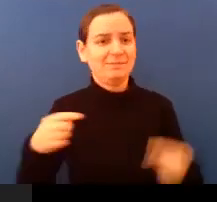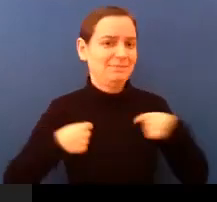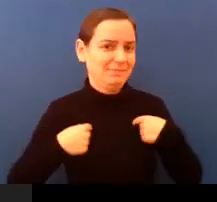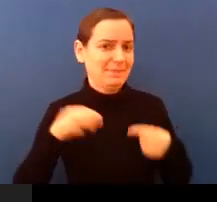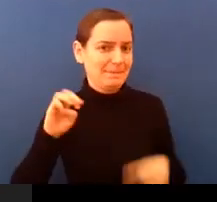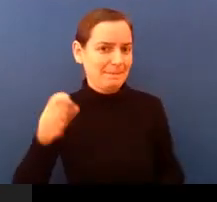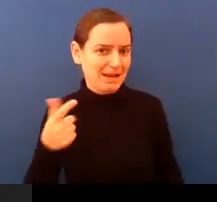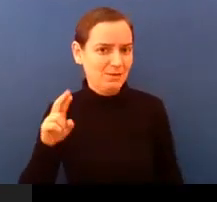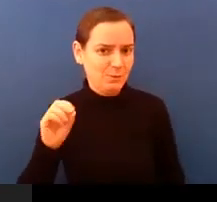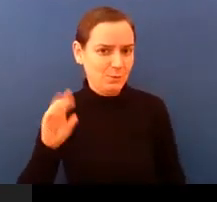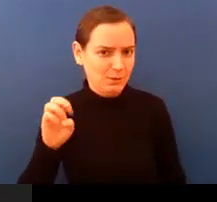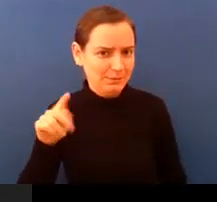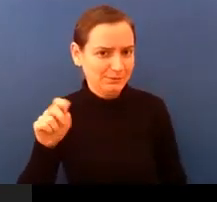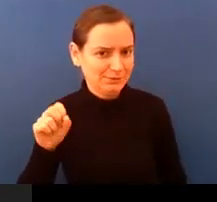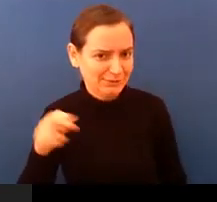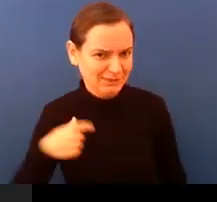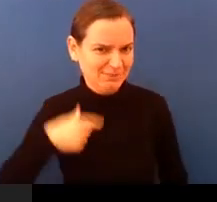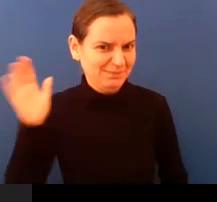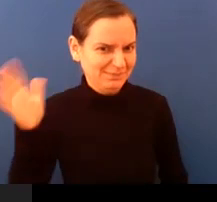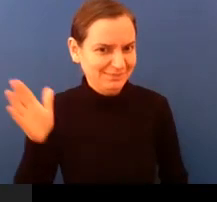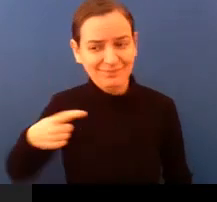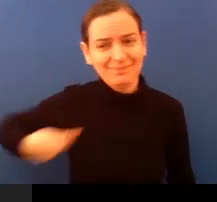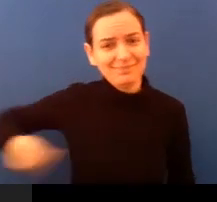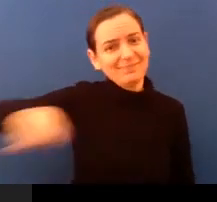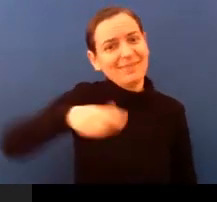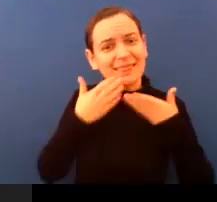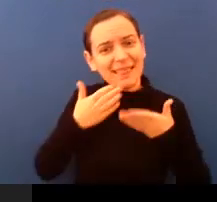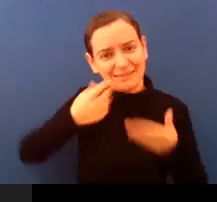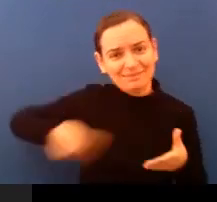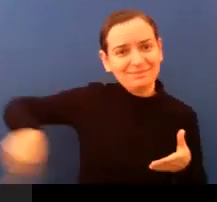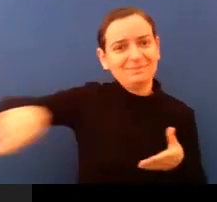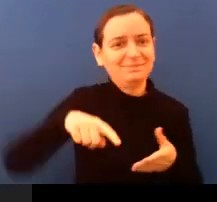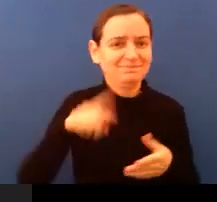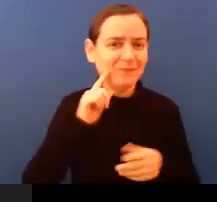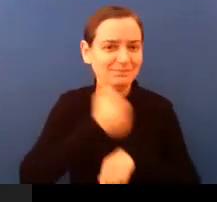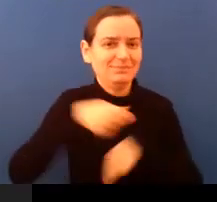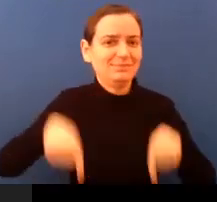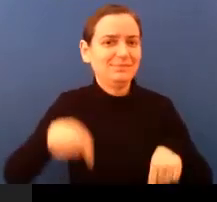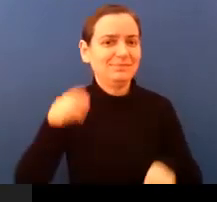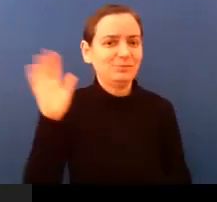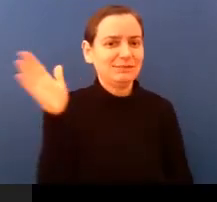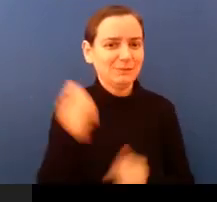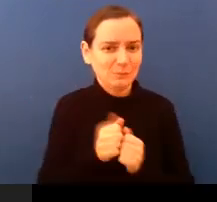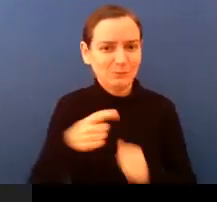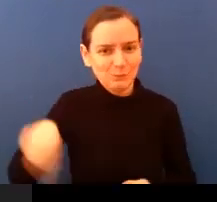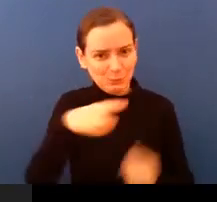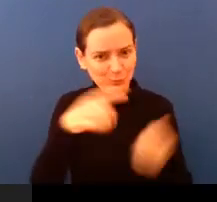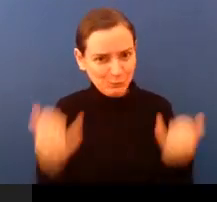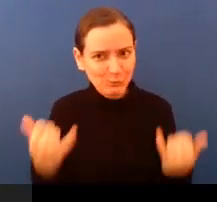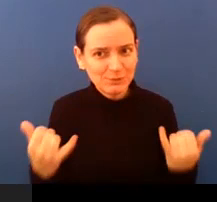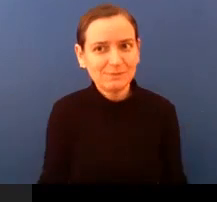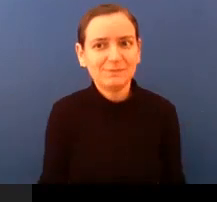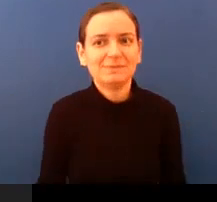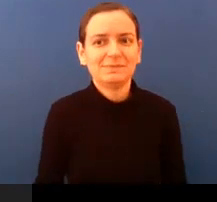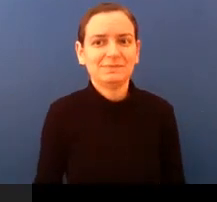And a special thanks to Michelle Antonelli, who helped me at the basis of starting this presentation for another one that we did a